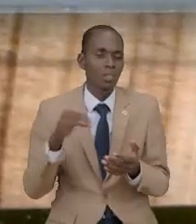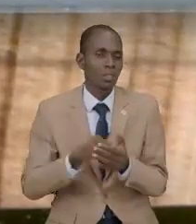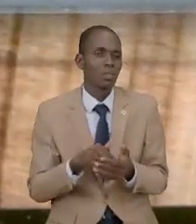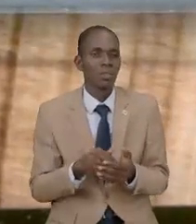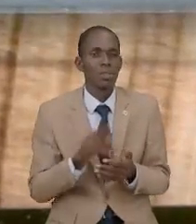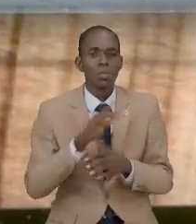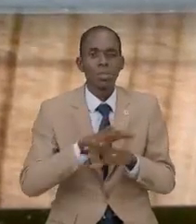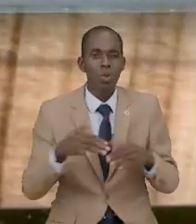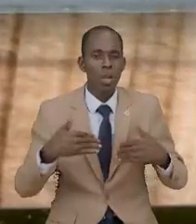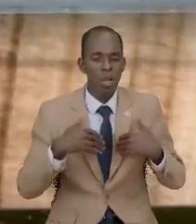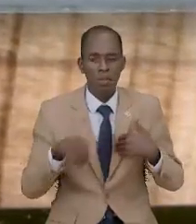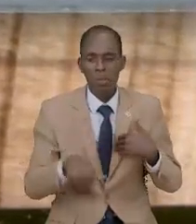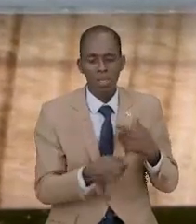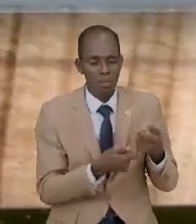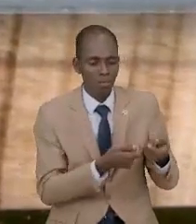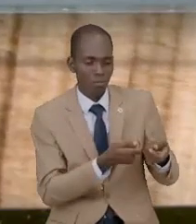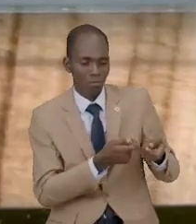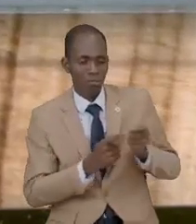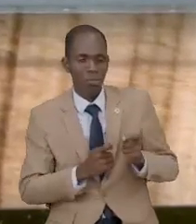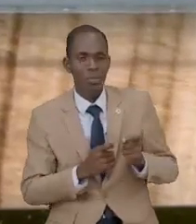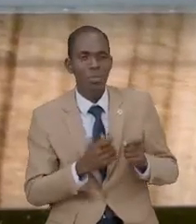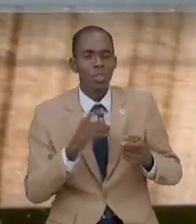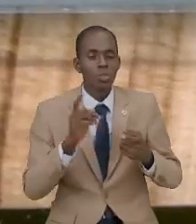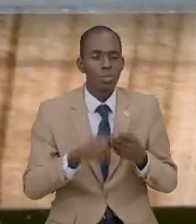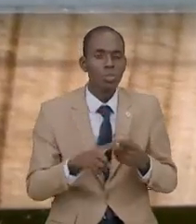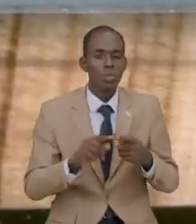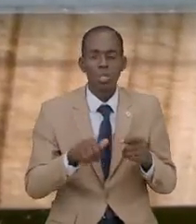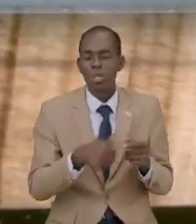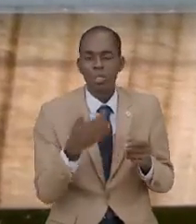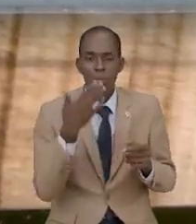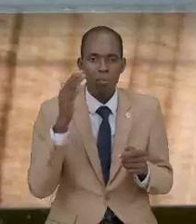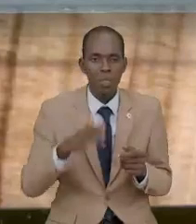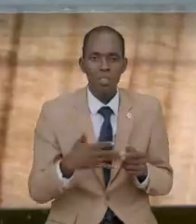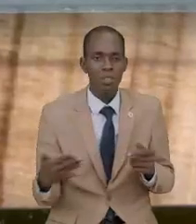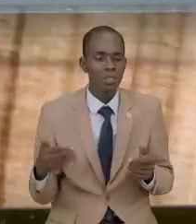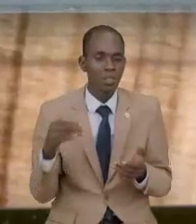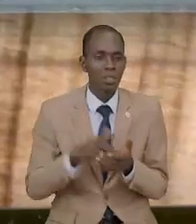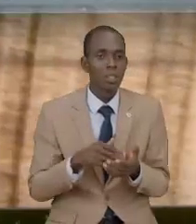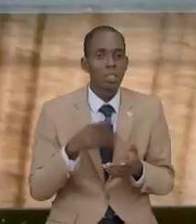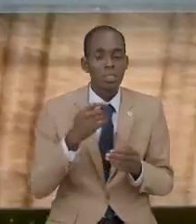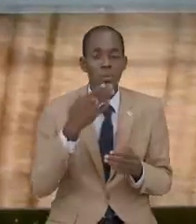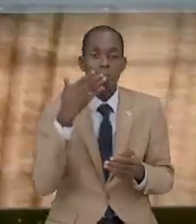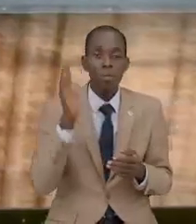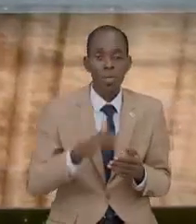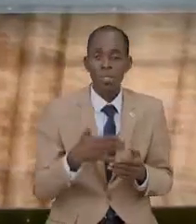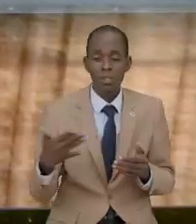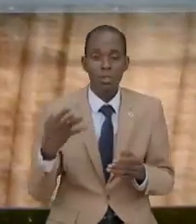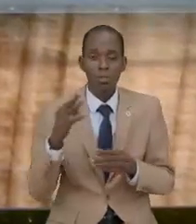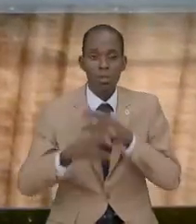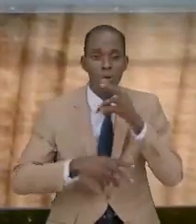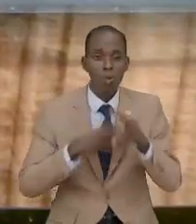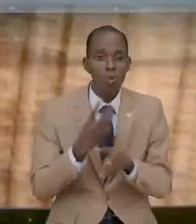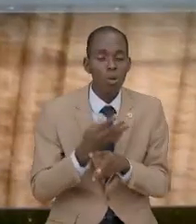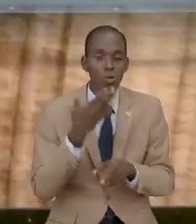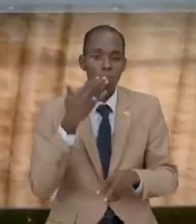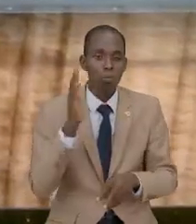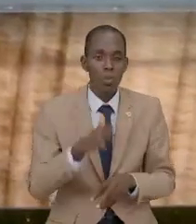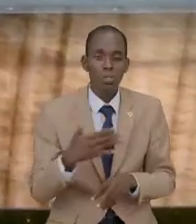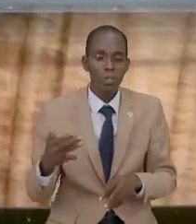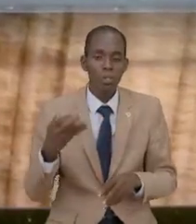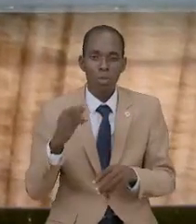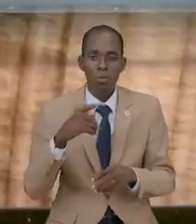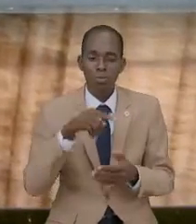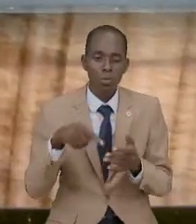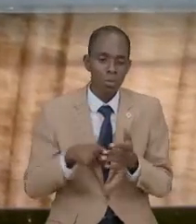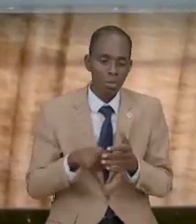any attraction to evil anymore. The evil of the world and the evil of the carnal